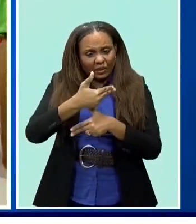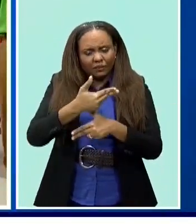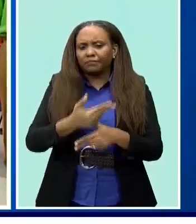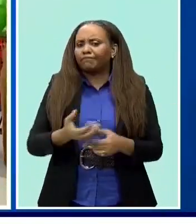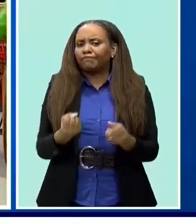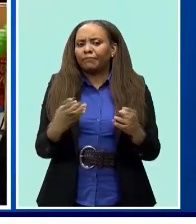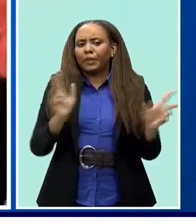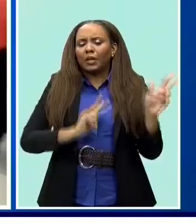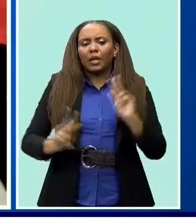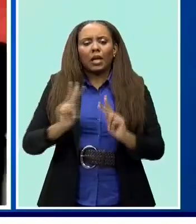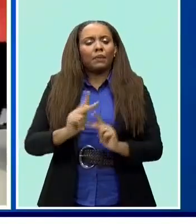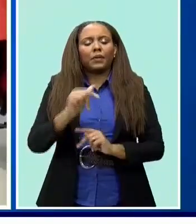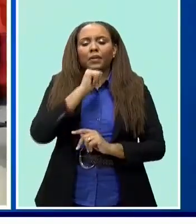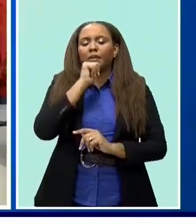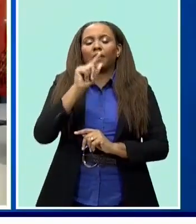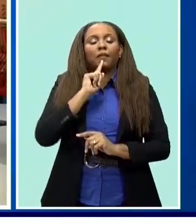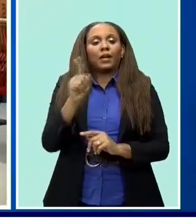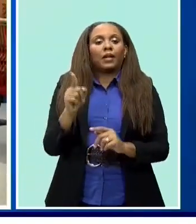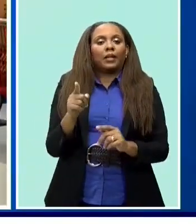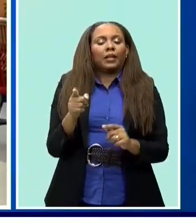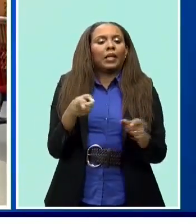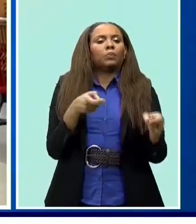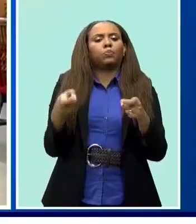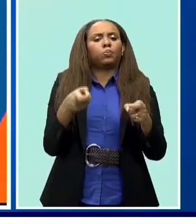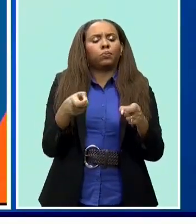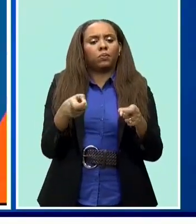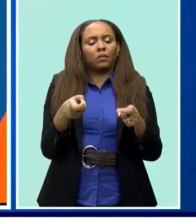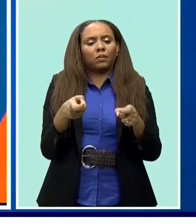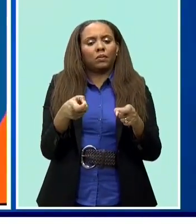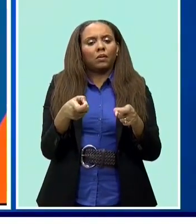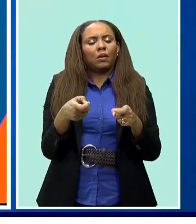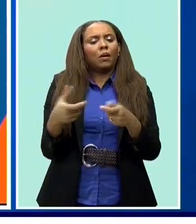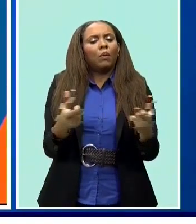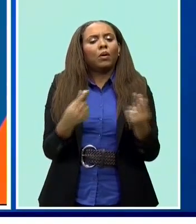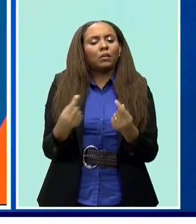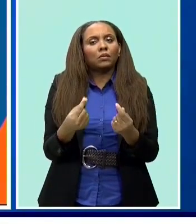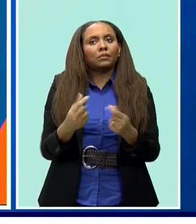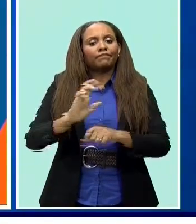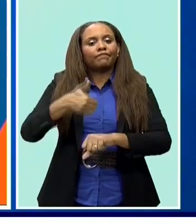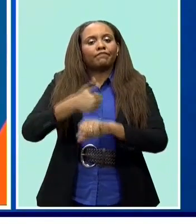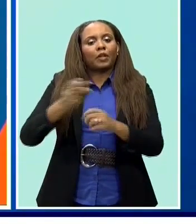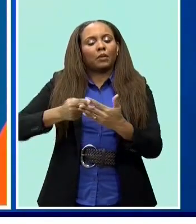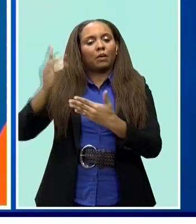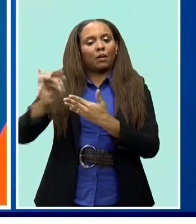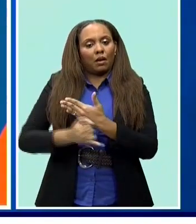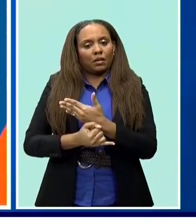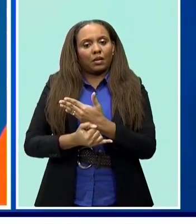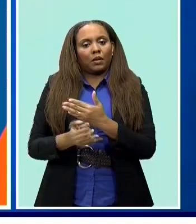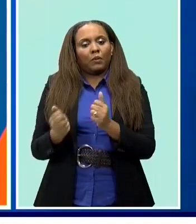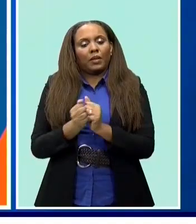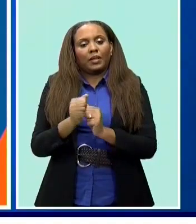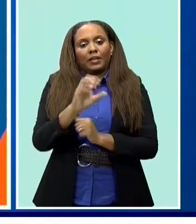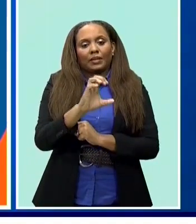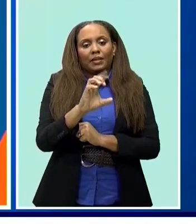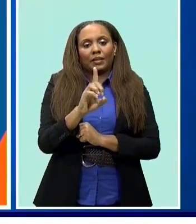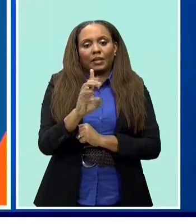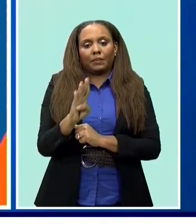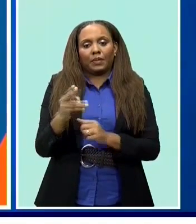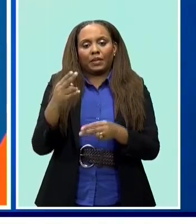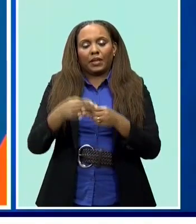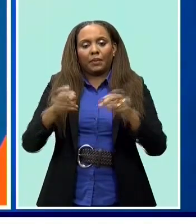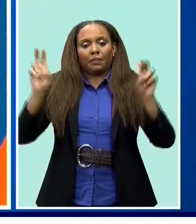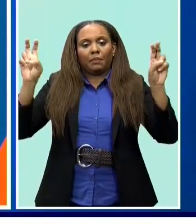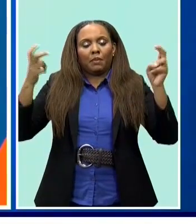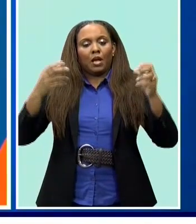not handling these crises well. To address the problem, they've launched a project in conjunction with the Caribbean Development Bank called